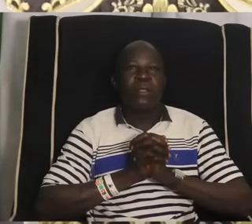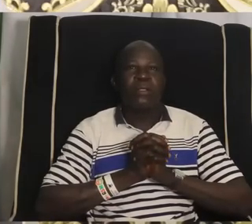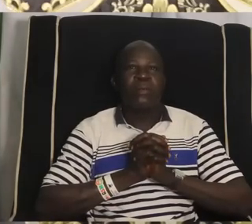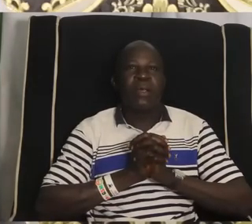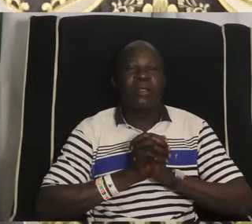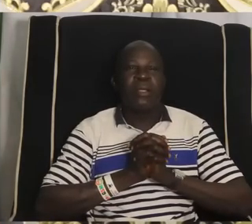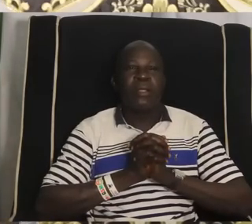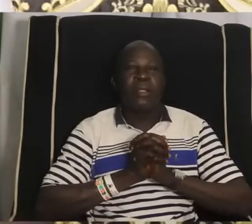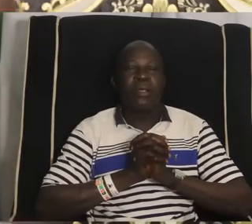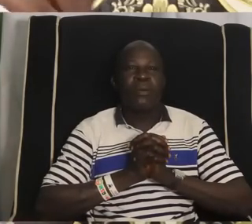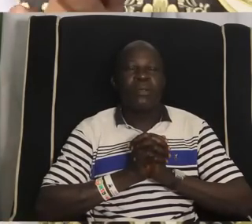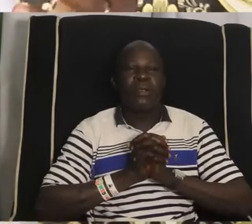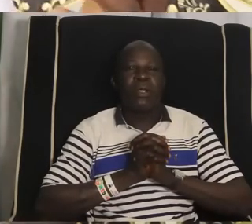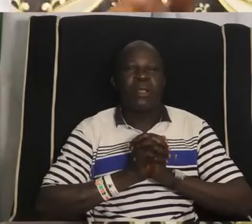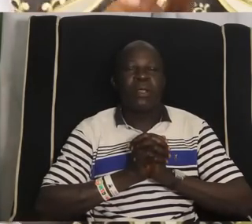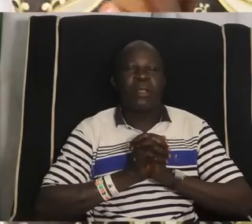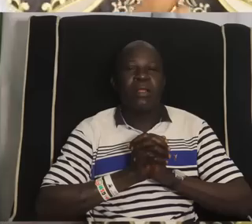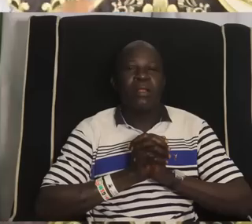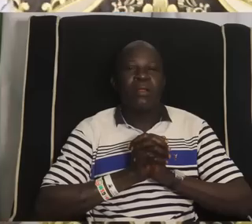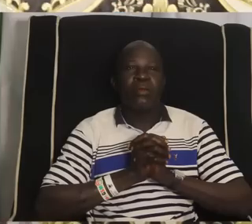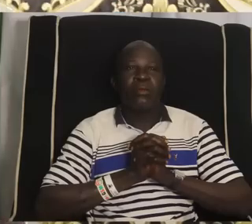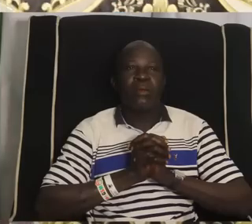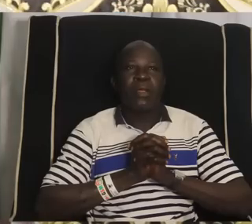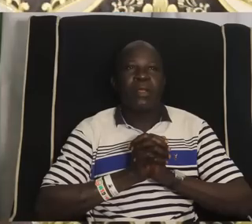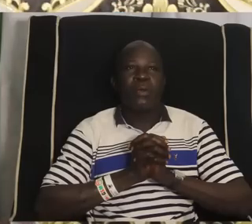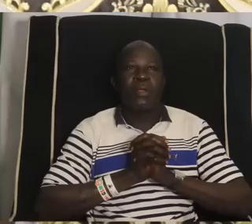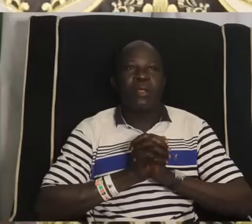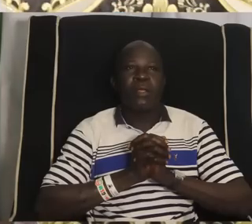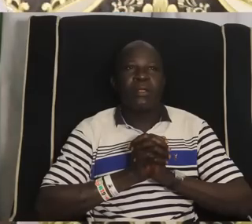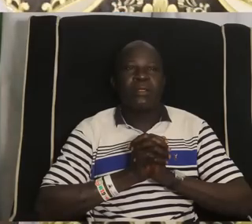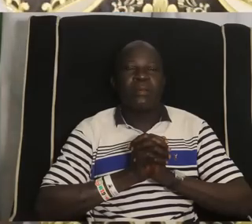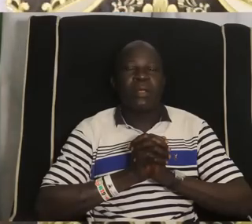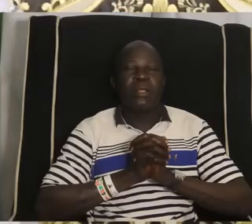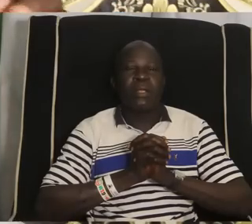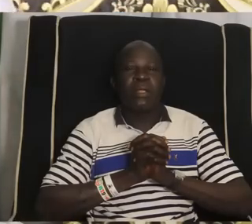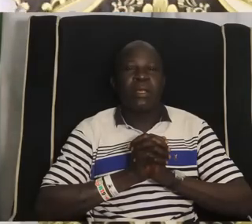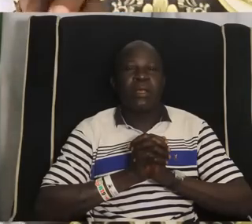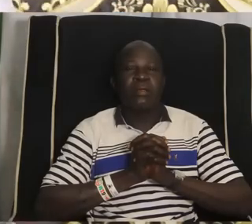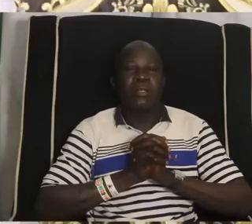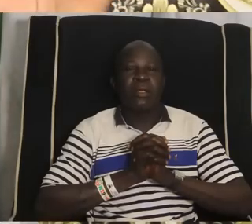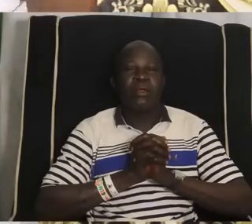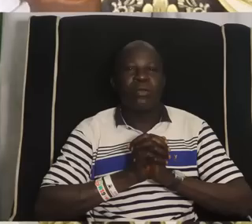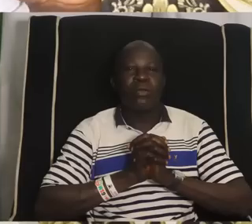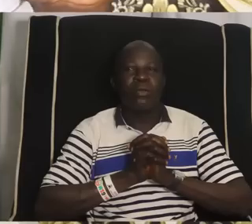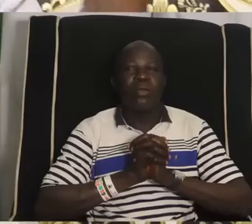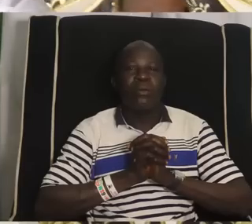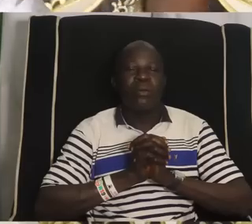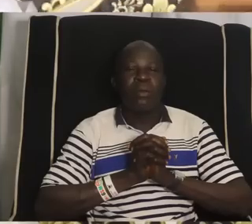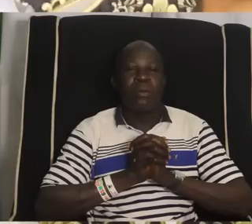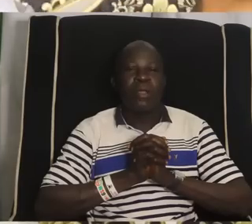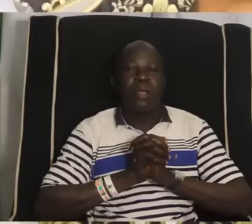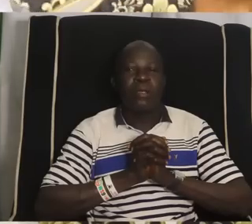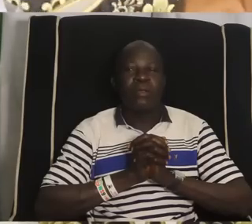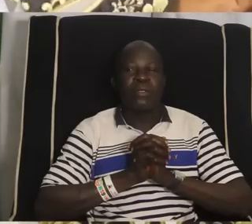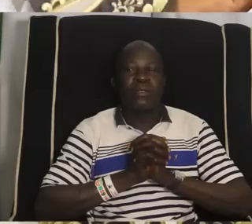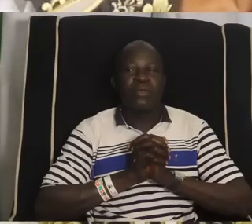dawole ki ma de ni egan lodo re o ma dawole ki ma de ni ko sile o